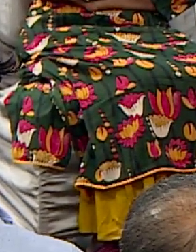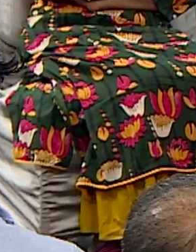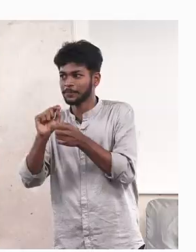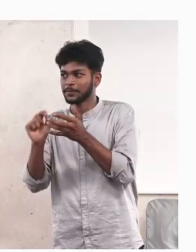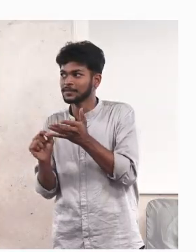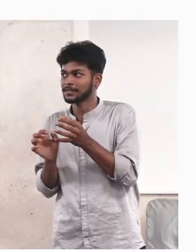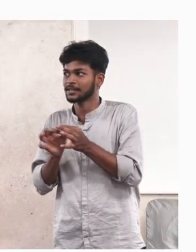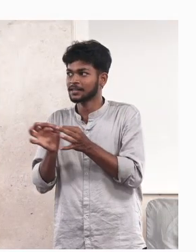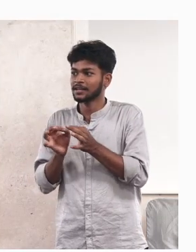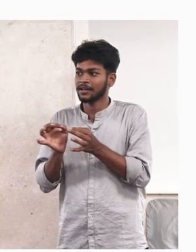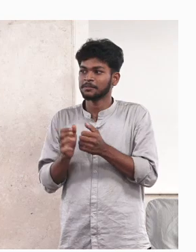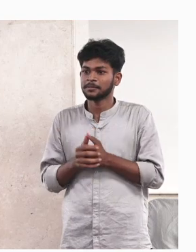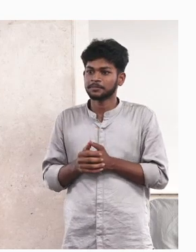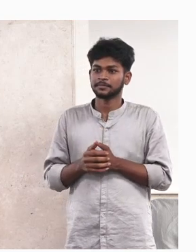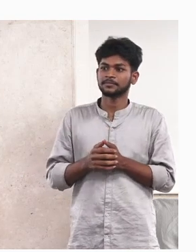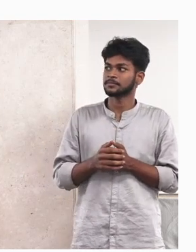the state.